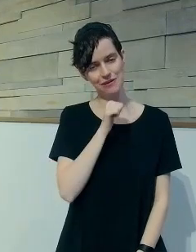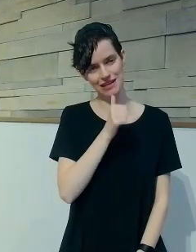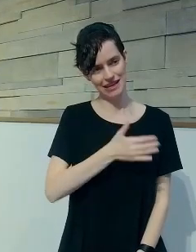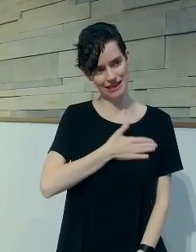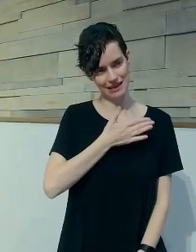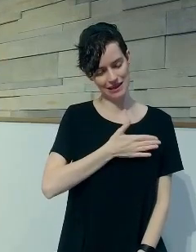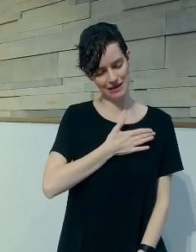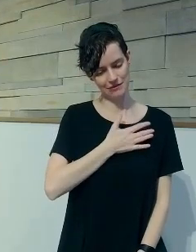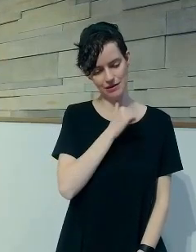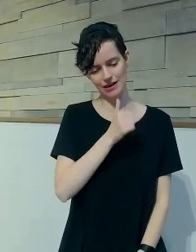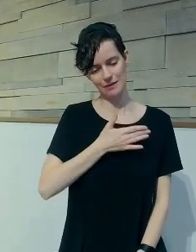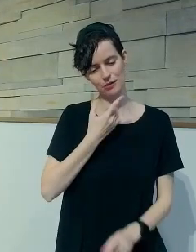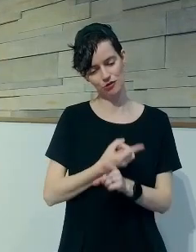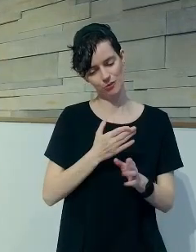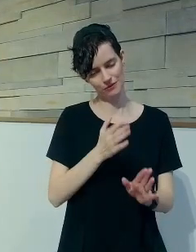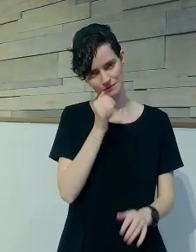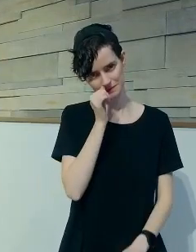and I wasn't unhappy the right way.